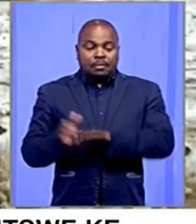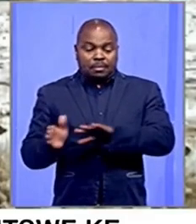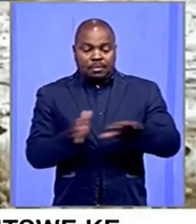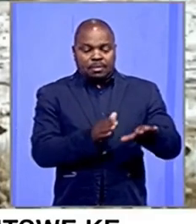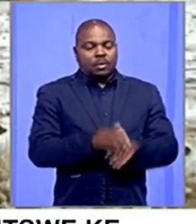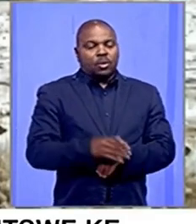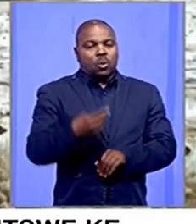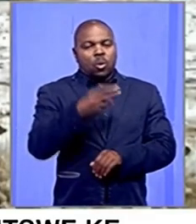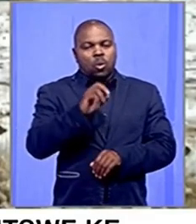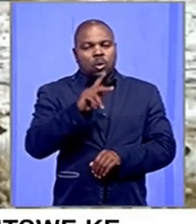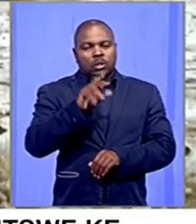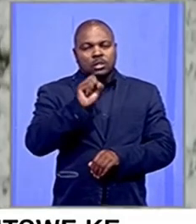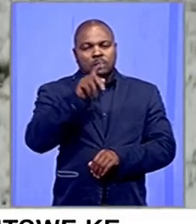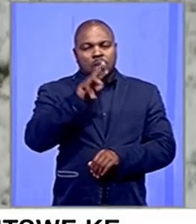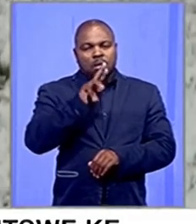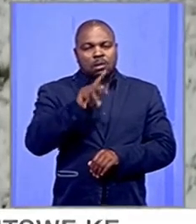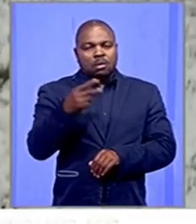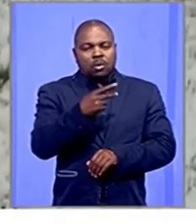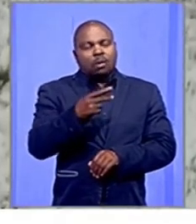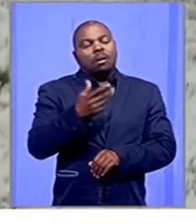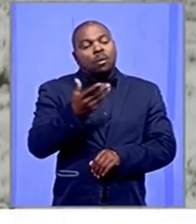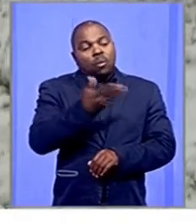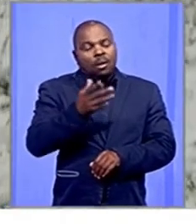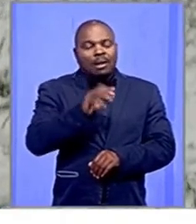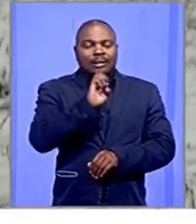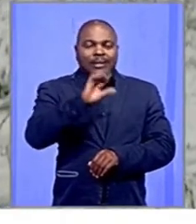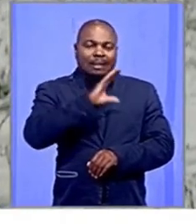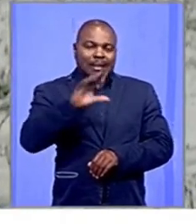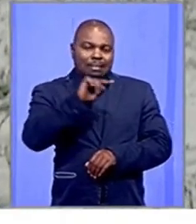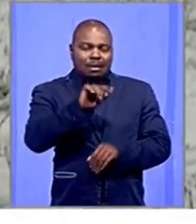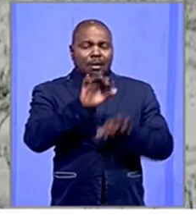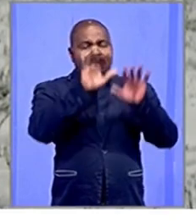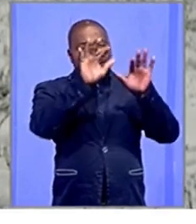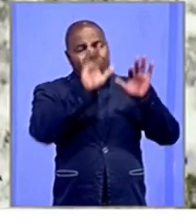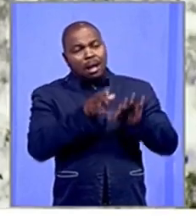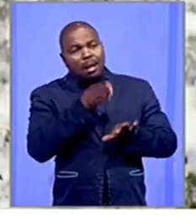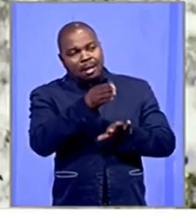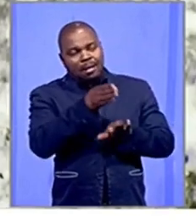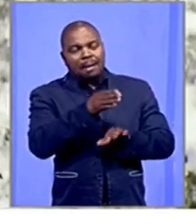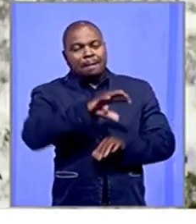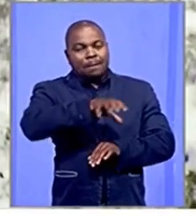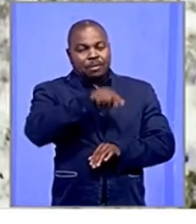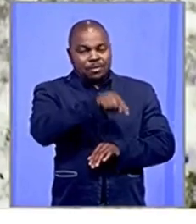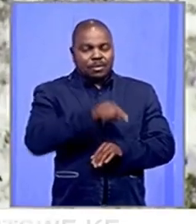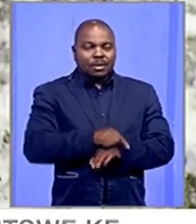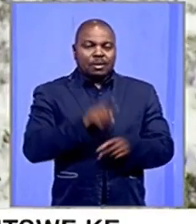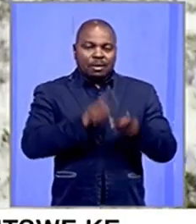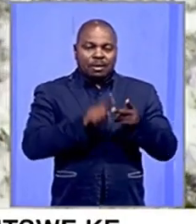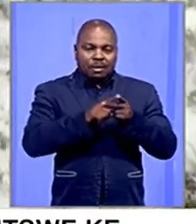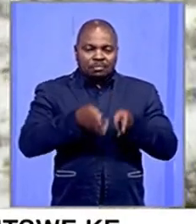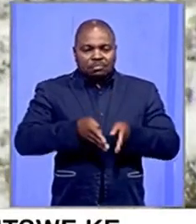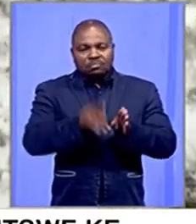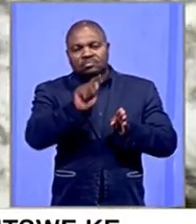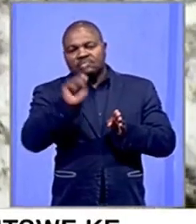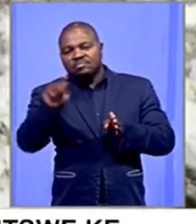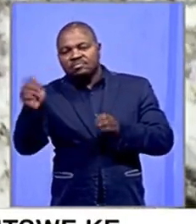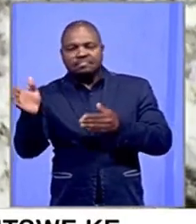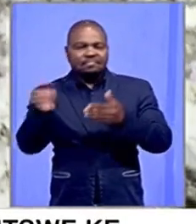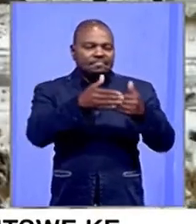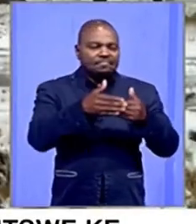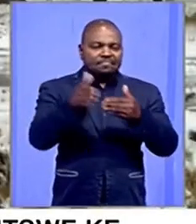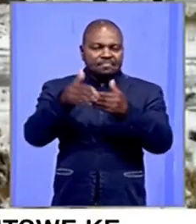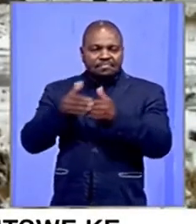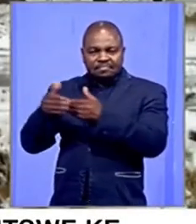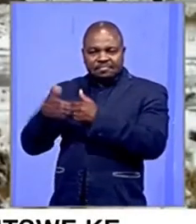ka Hogsberg Eastern Cape le hlwa le kgithile di bakeng tse phahameng tsa province. Mo le bakileng go kwalo ha mebila le magalo a